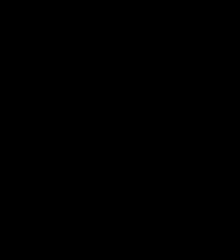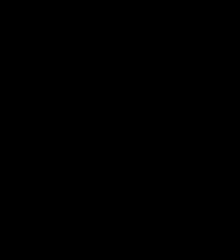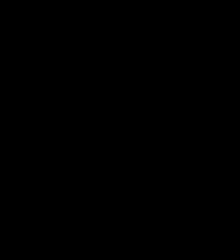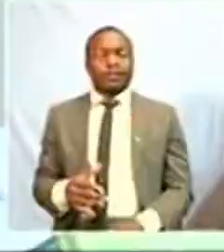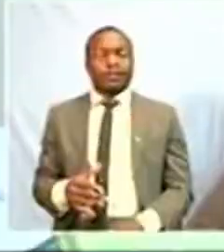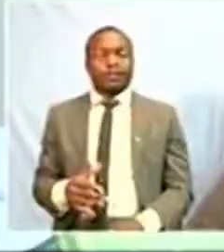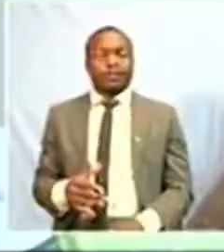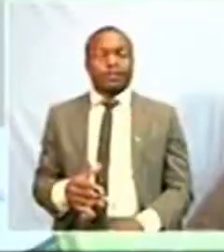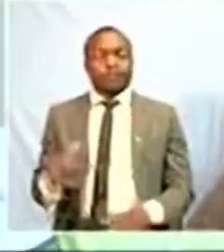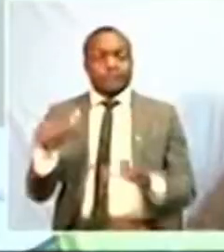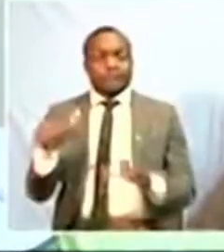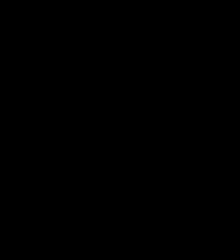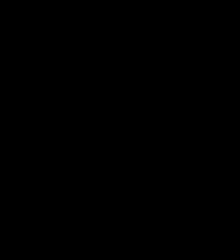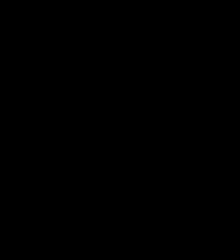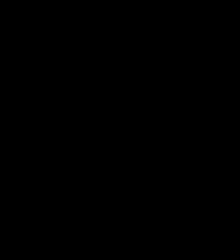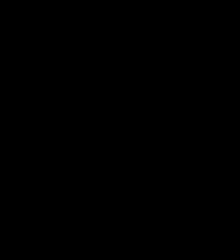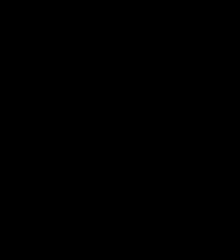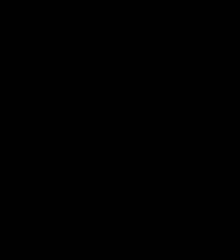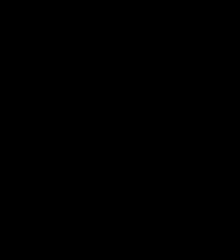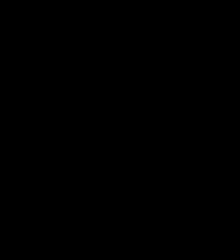it included